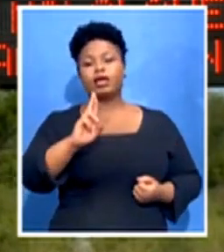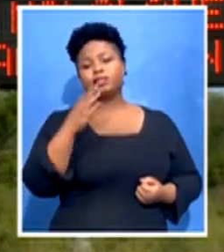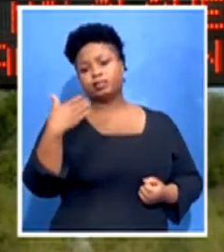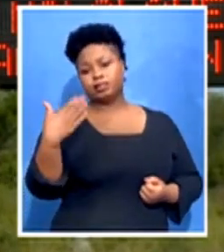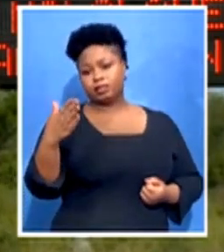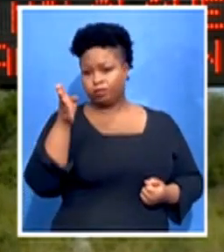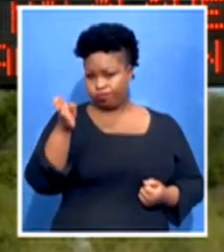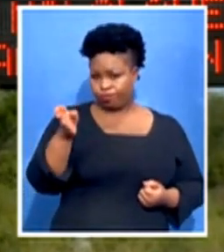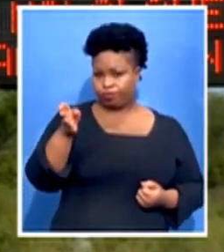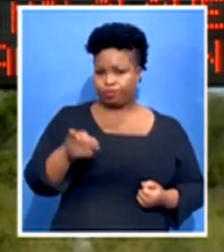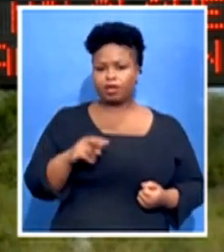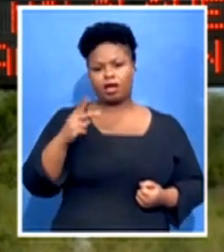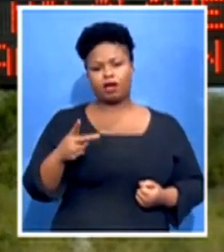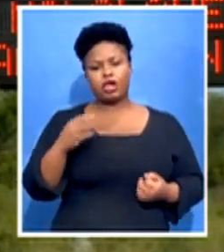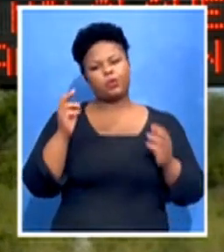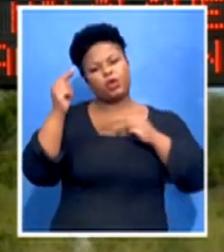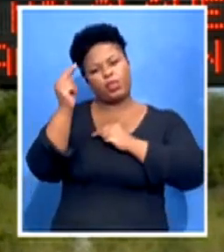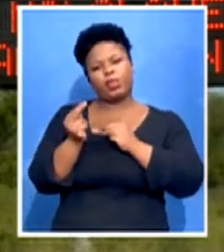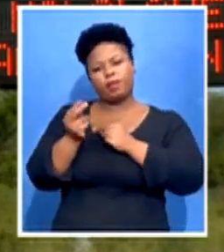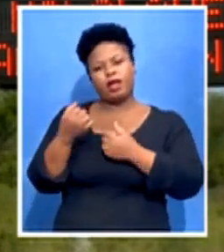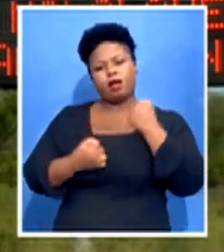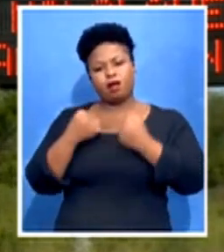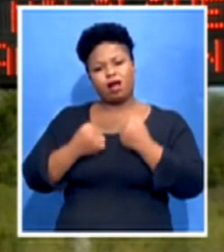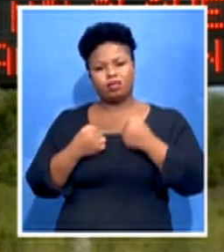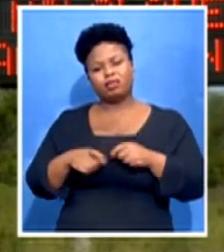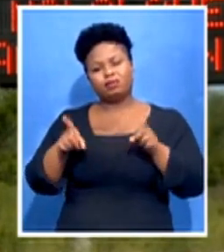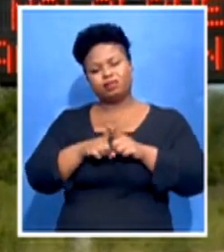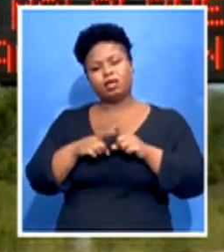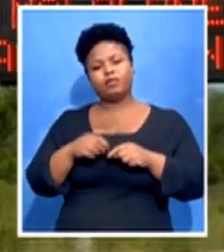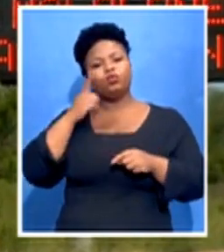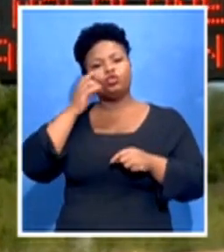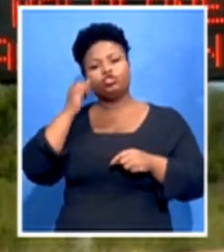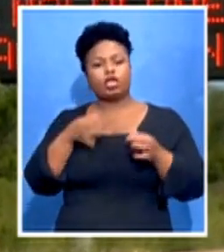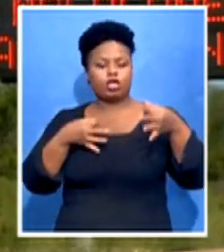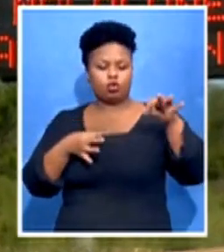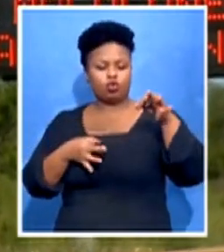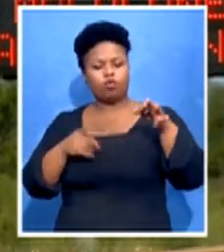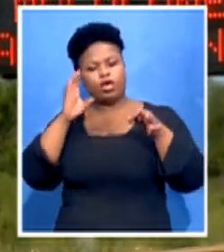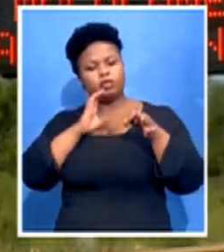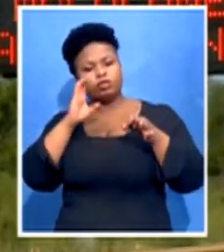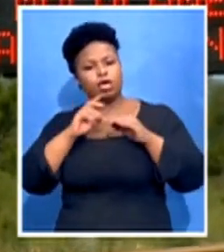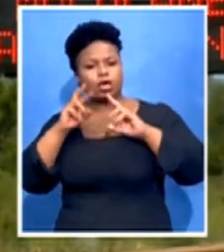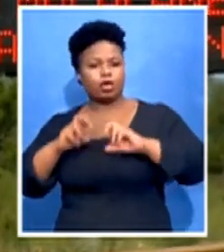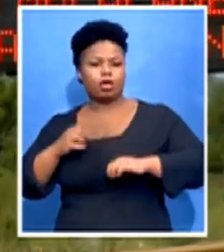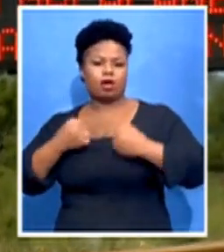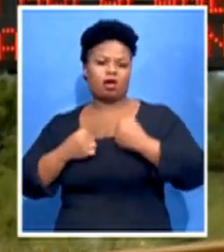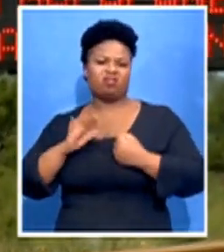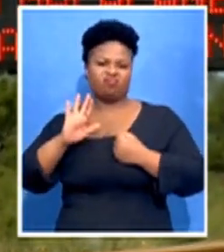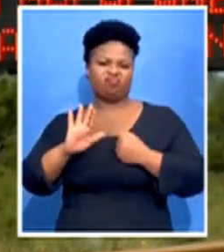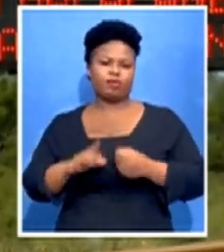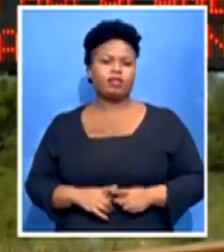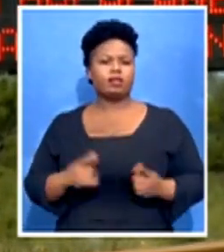they need to be processed in the main port. So at a certain pace, we allow a quantity of vehicles to